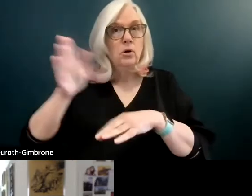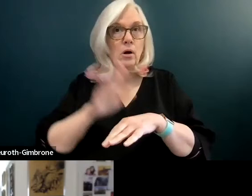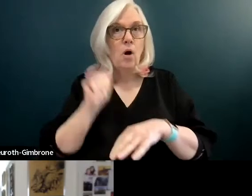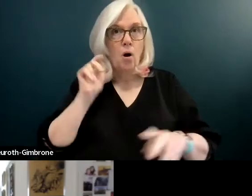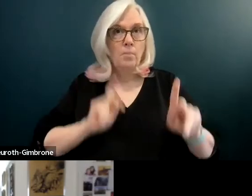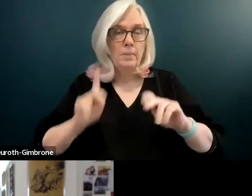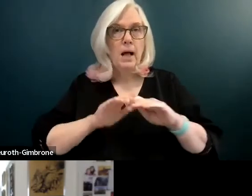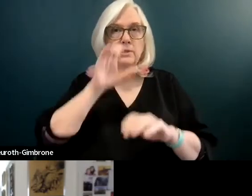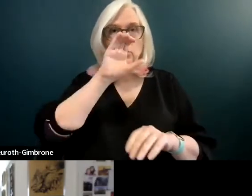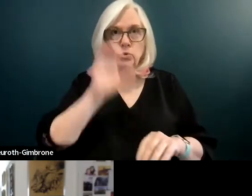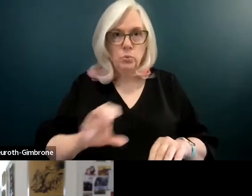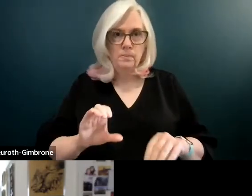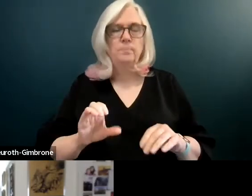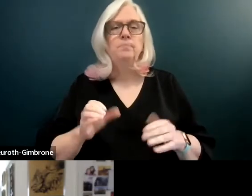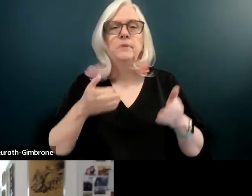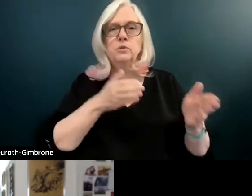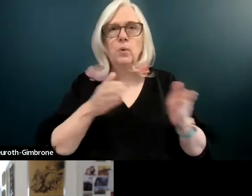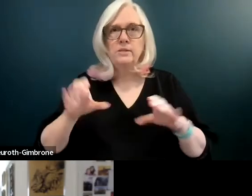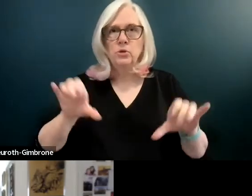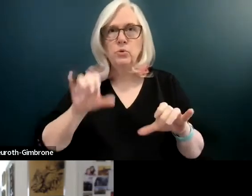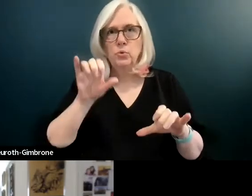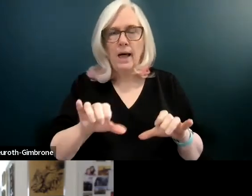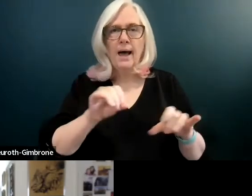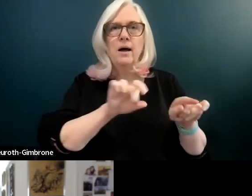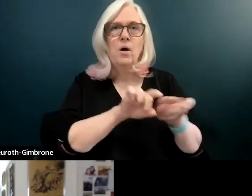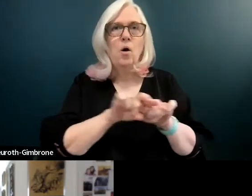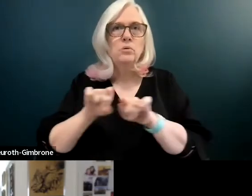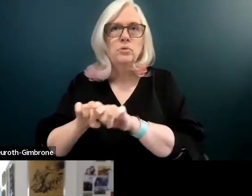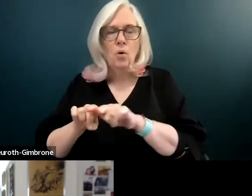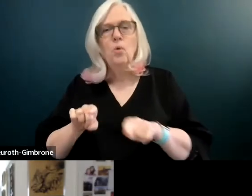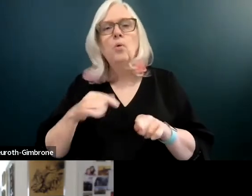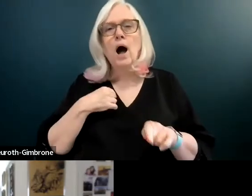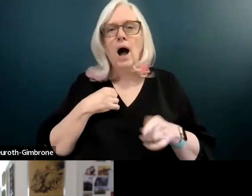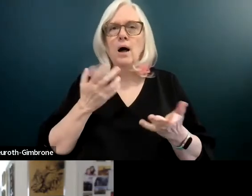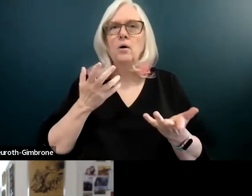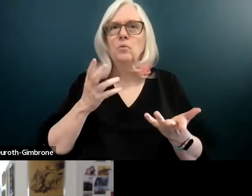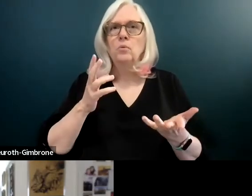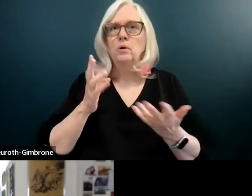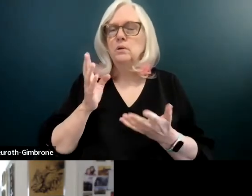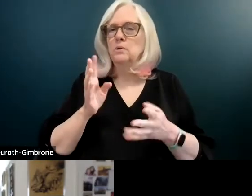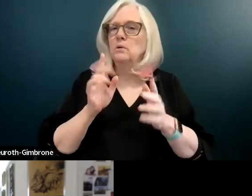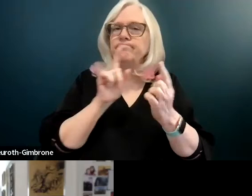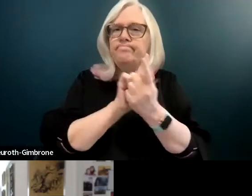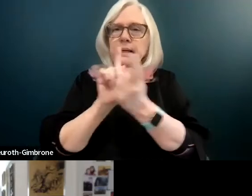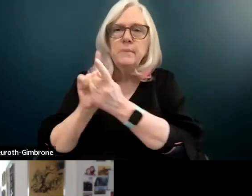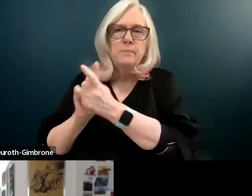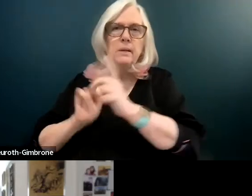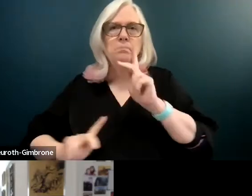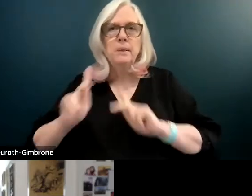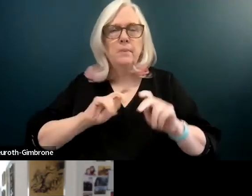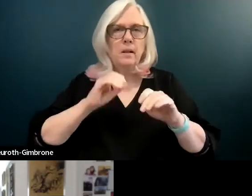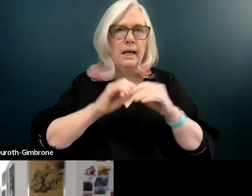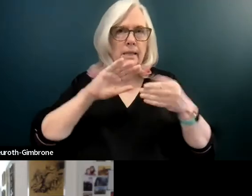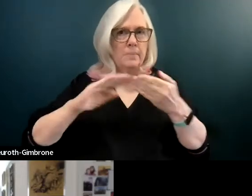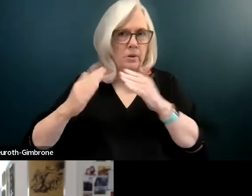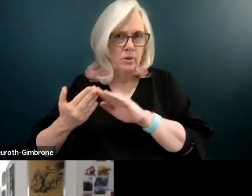there are ways of doing that. I would also speak in the community to some of the organizations run by